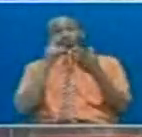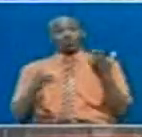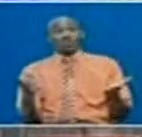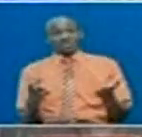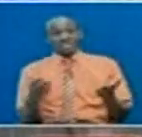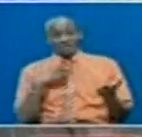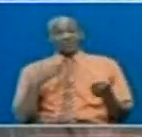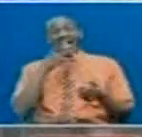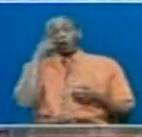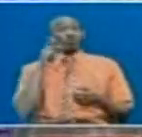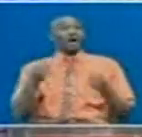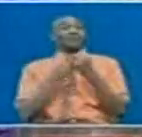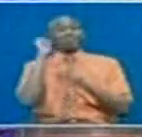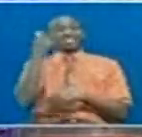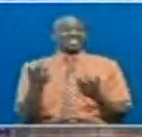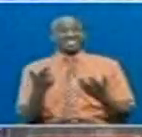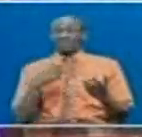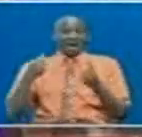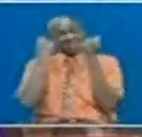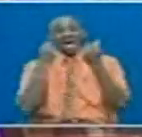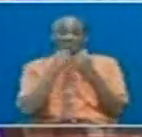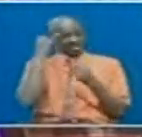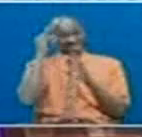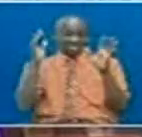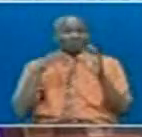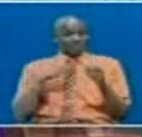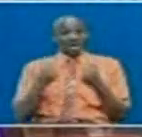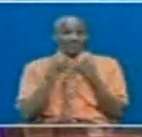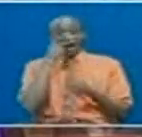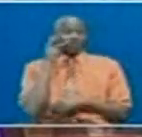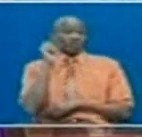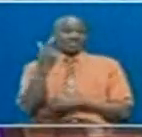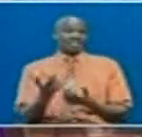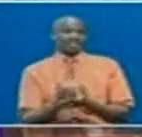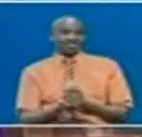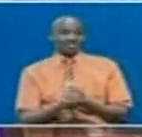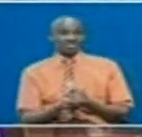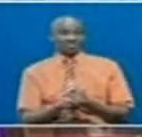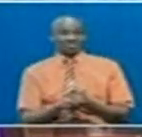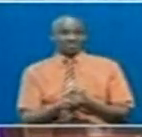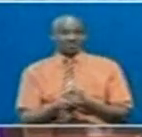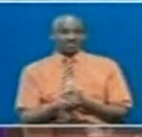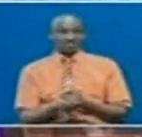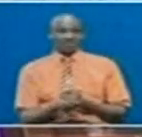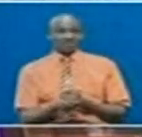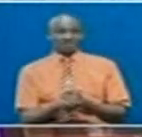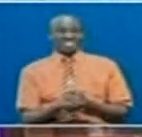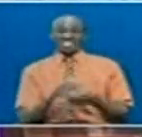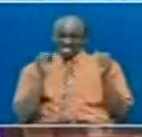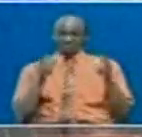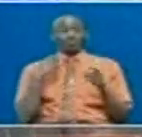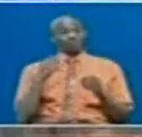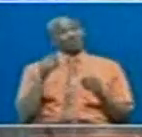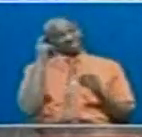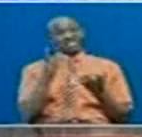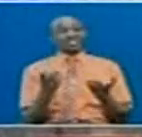Kalonzo was the president. I say stretch of imagination, because I don't even believe you'll ever be a president. Okay, that's a long stretch. Yeah. Even if you have to stretch that,